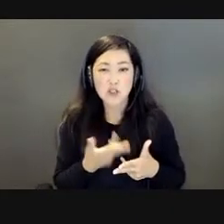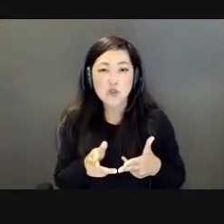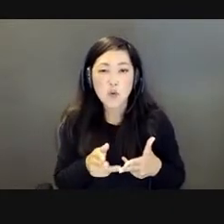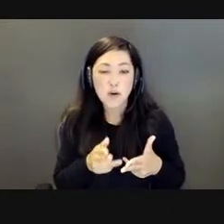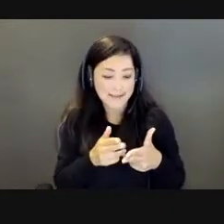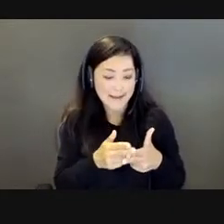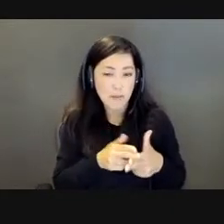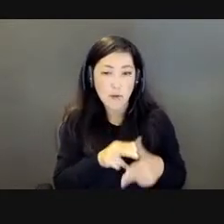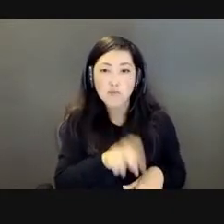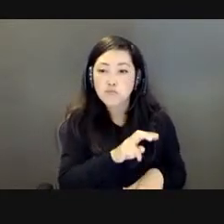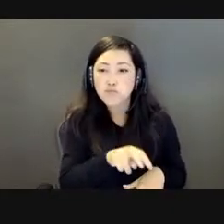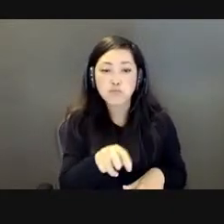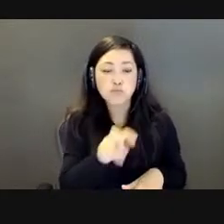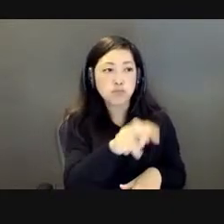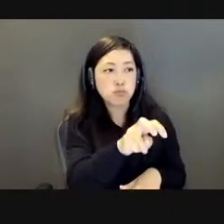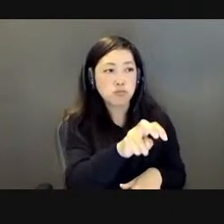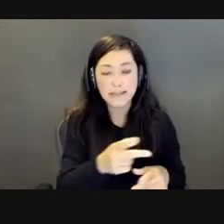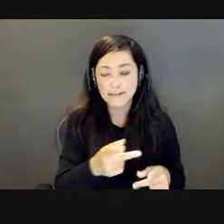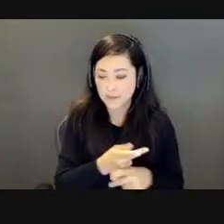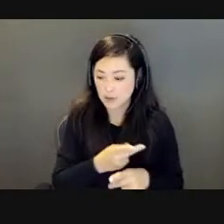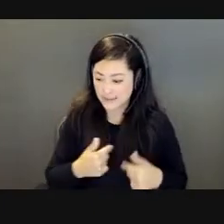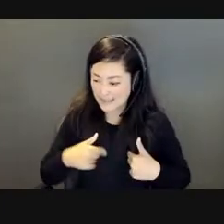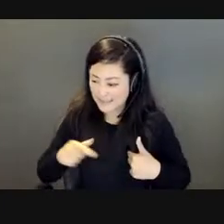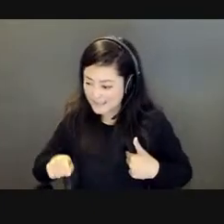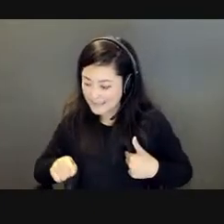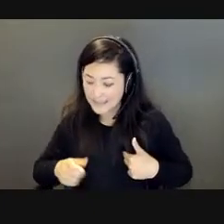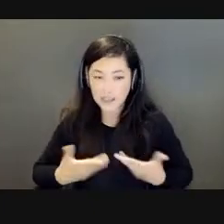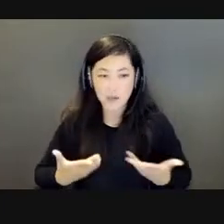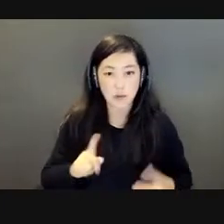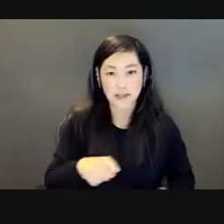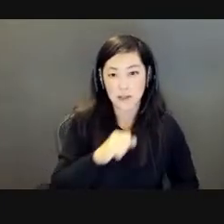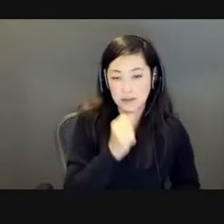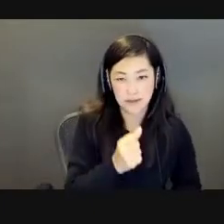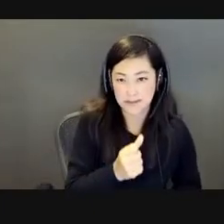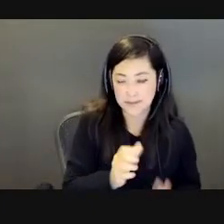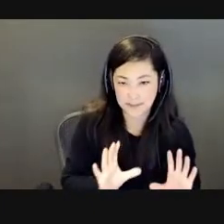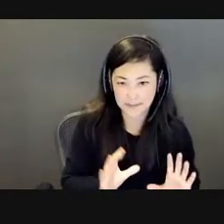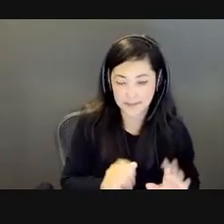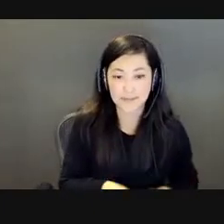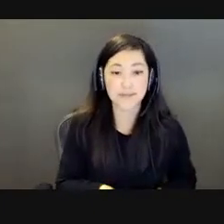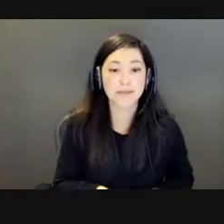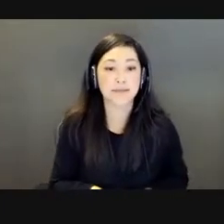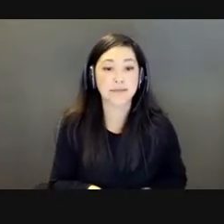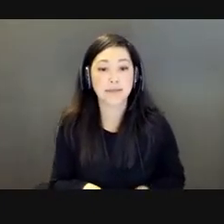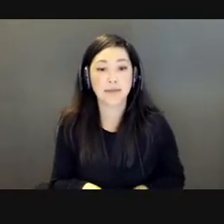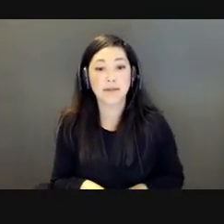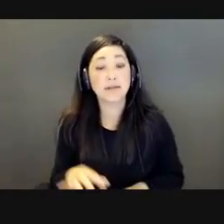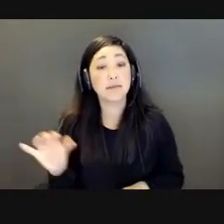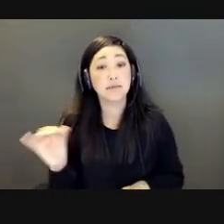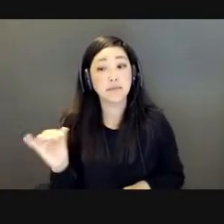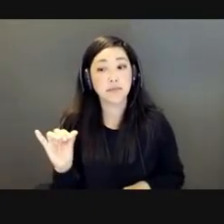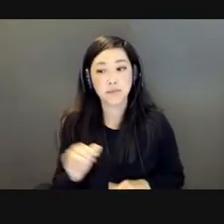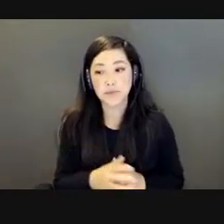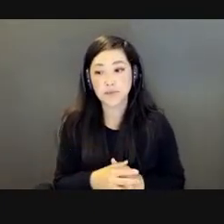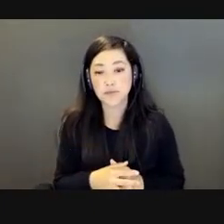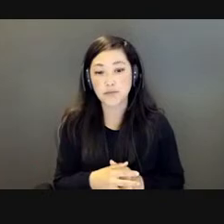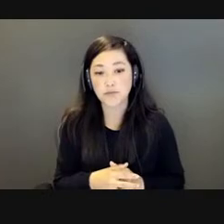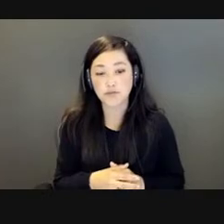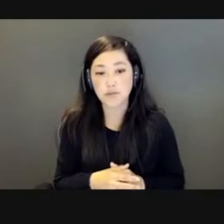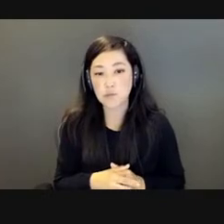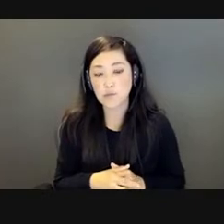figuring out what you can live with and what or you can live without. And then I would also say,